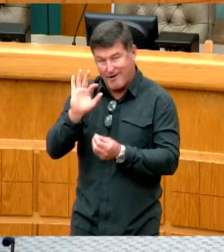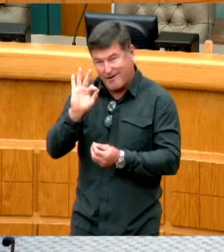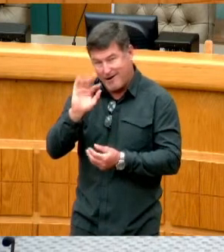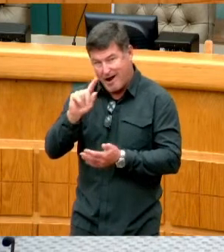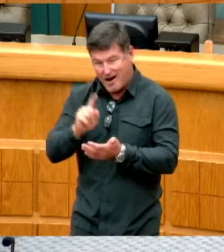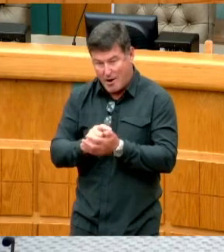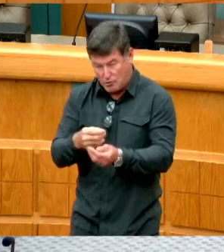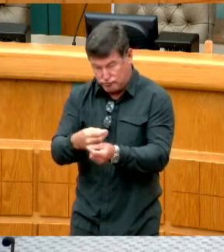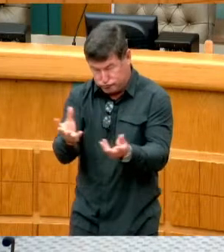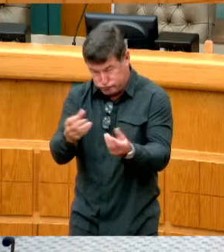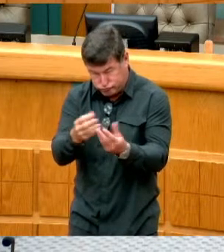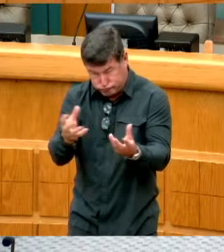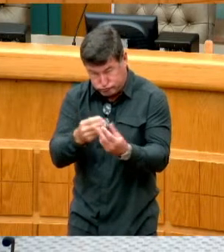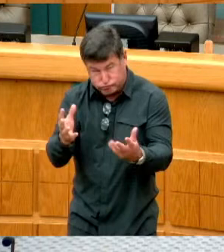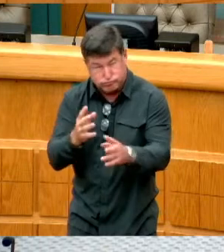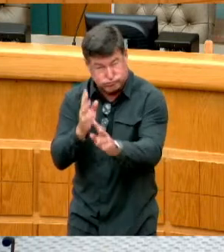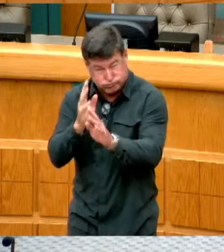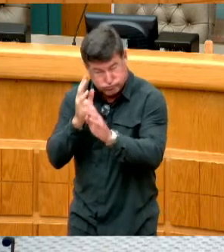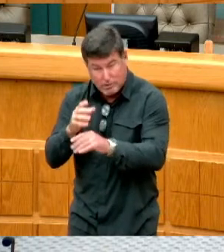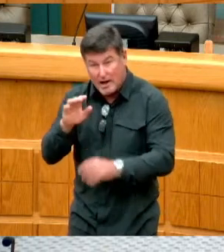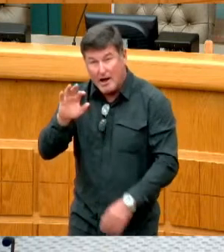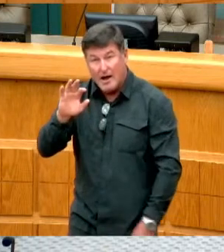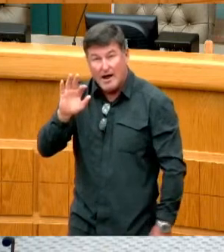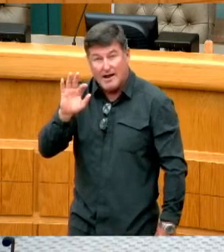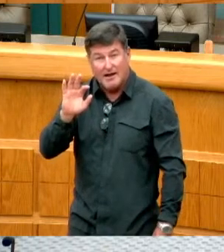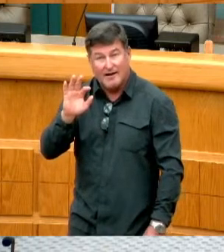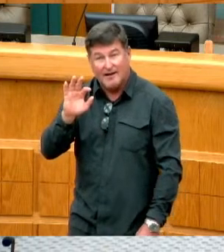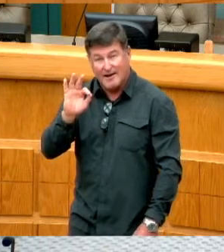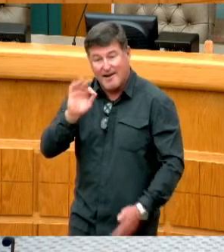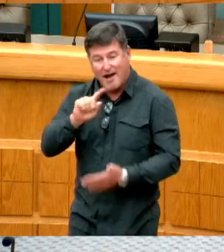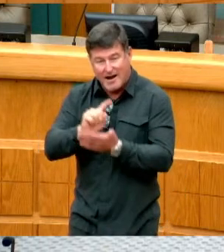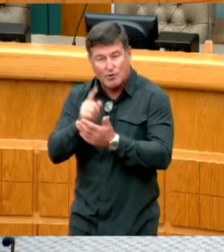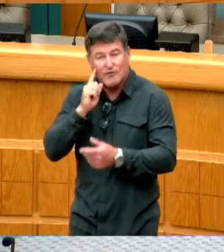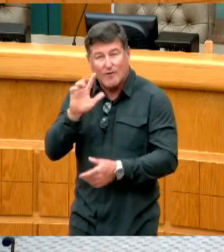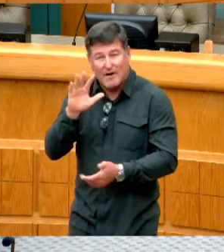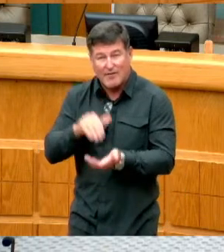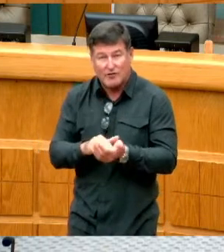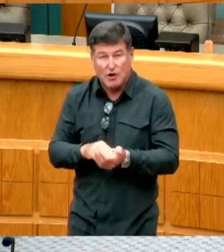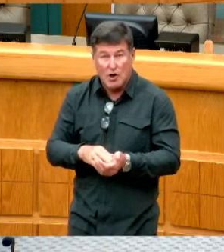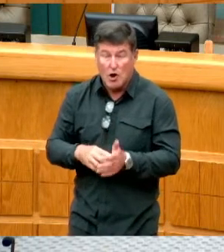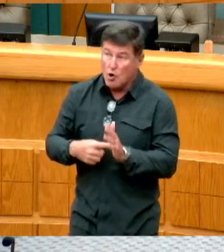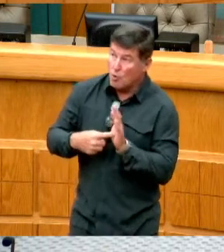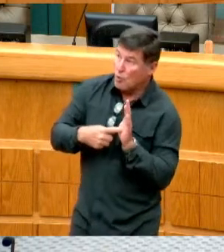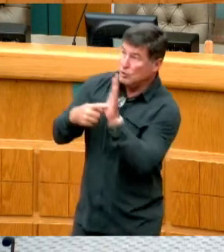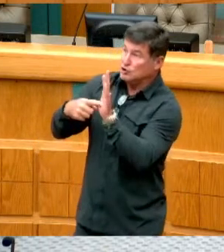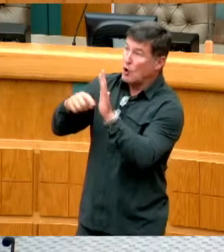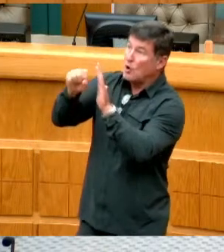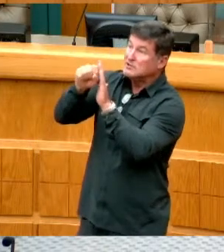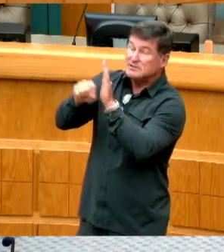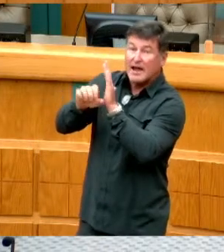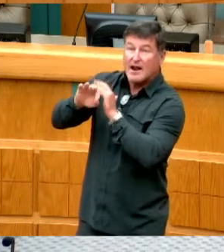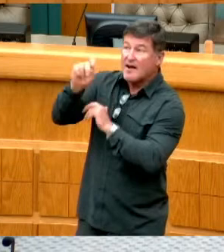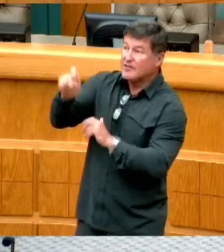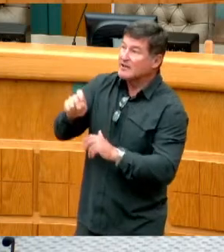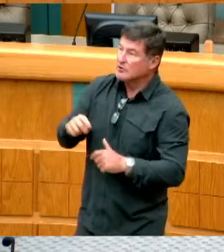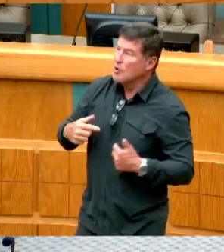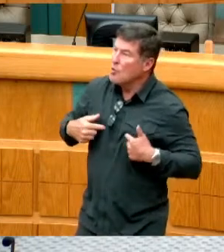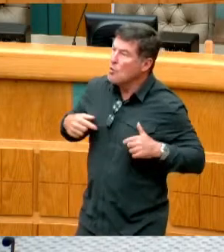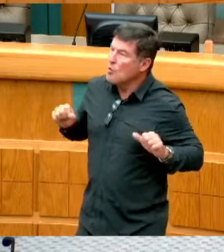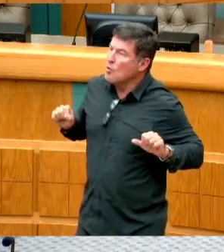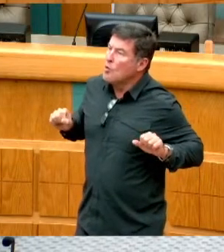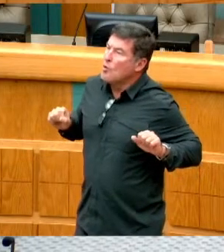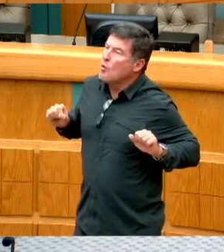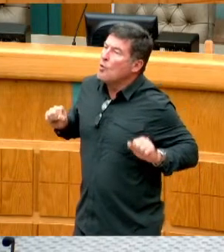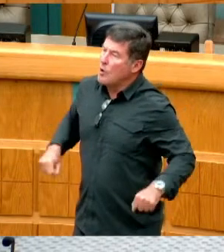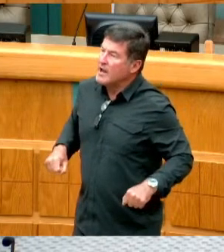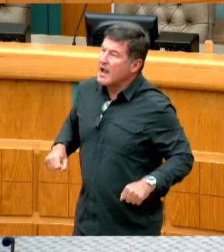effort indicates to the Department of State Health Services that we can effectively and efficiently hold a mega vaccination